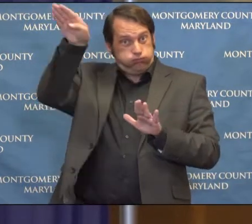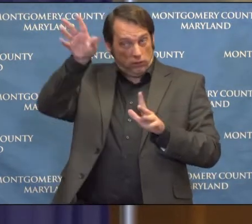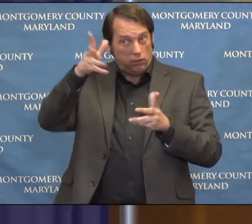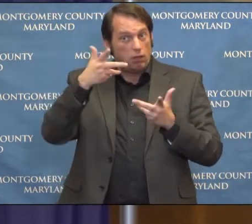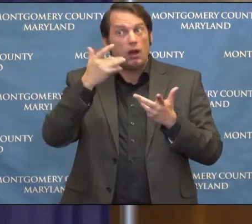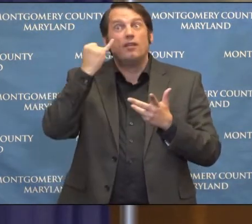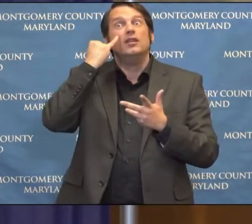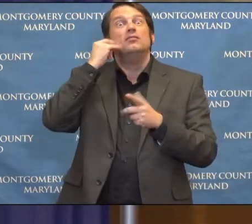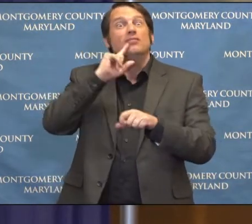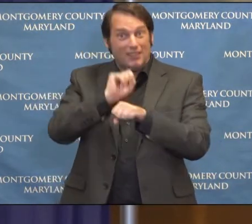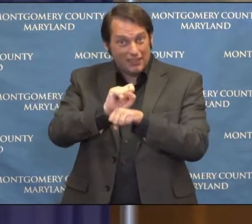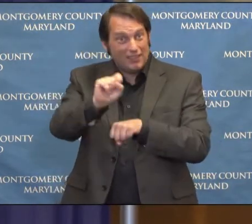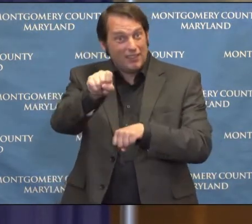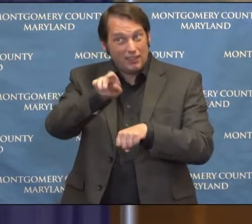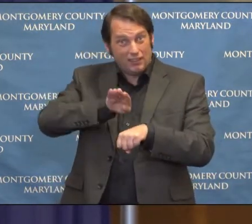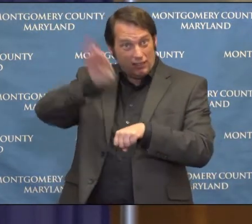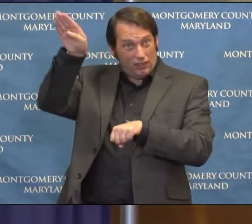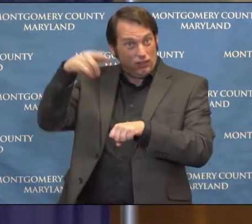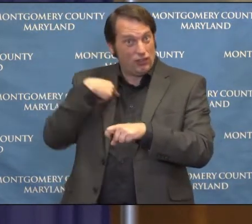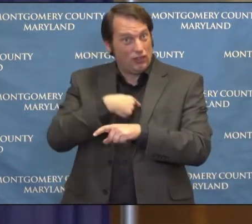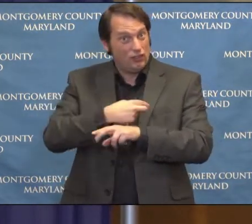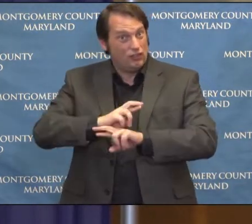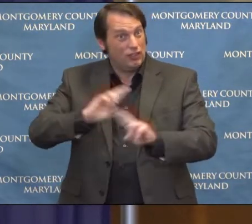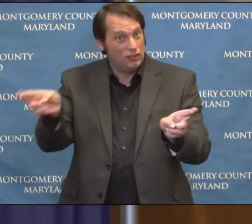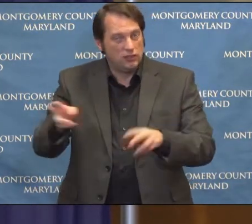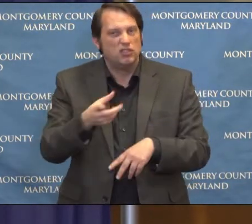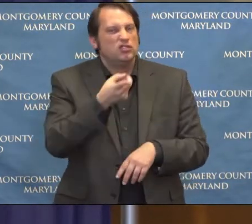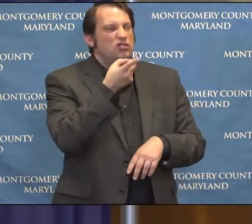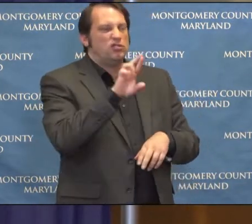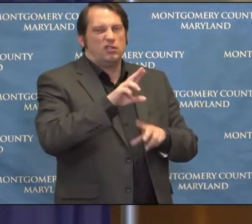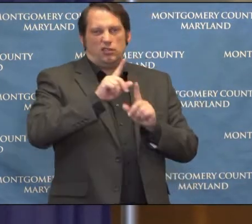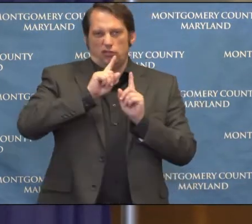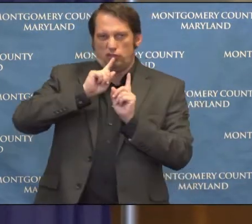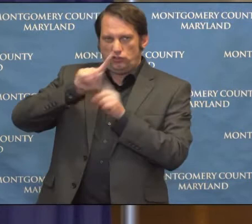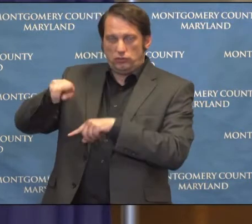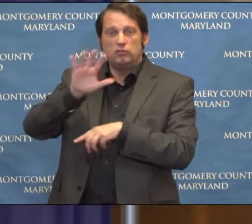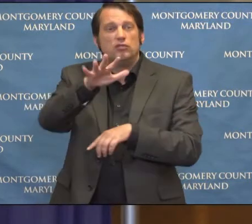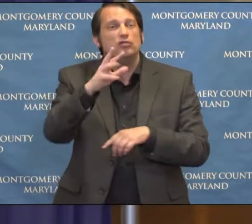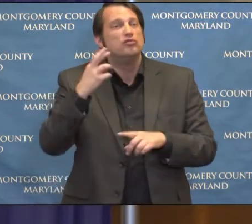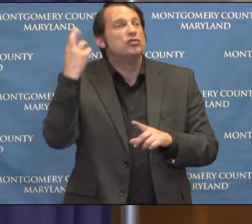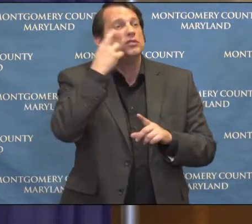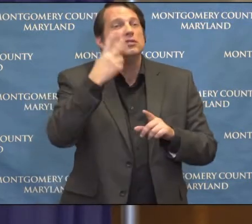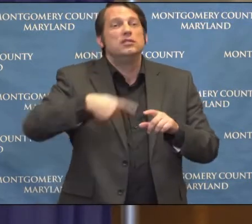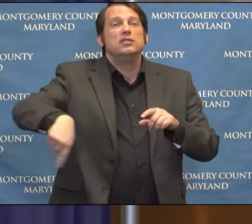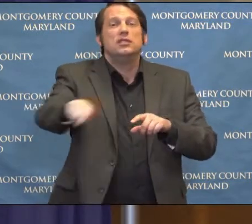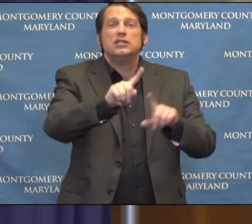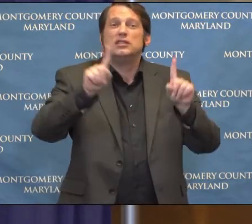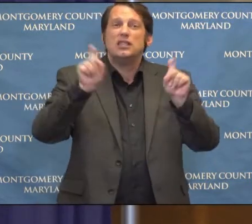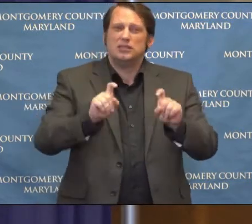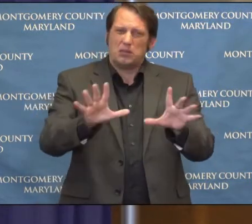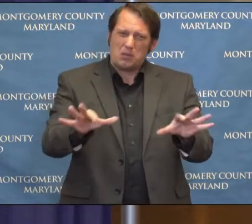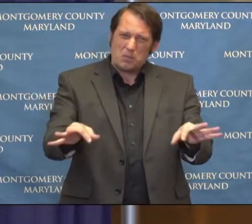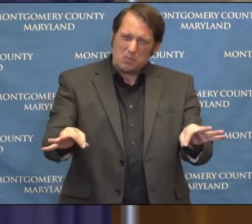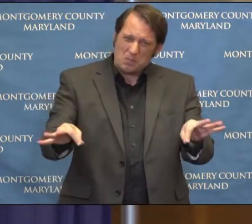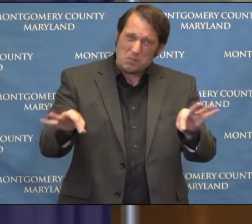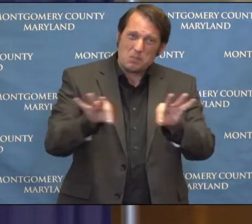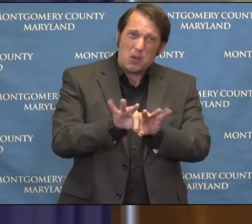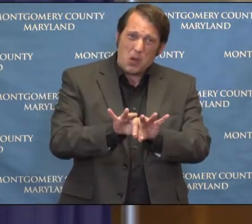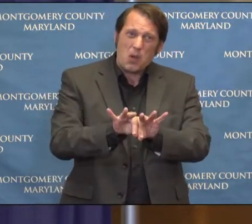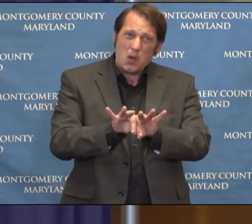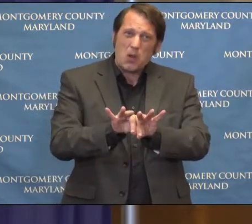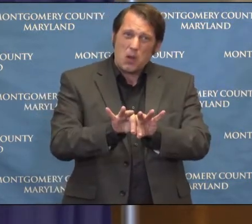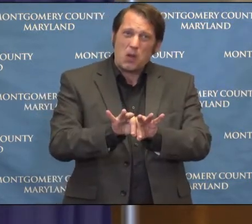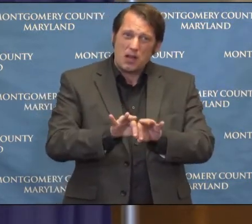couple of things for folks at home. The reason why testing is important is because there's three core fundamentals to pandemic